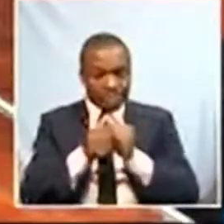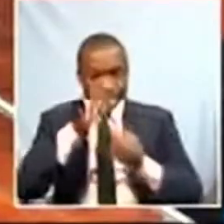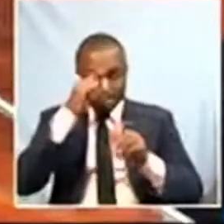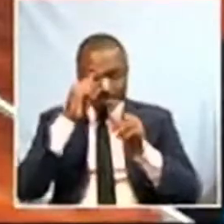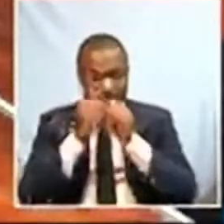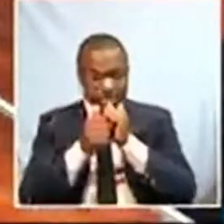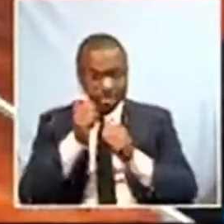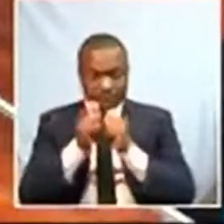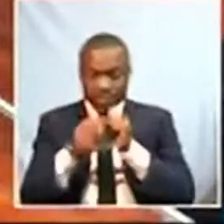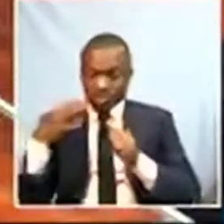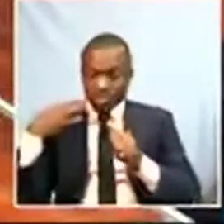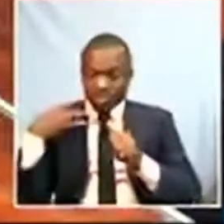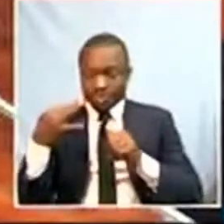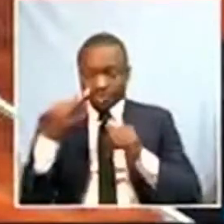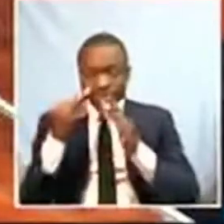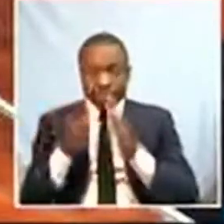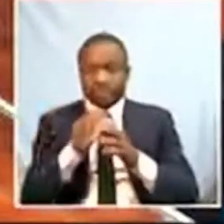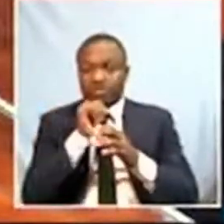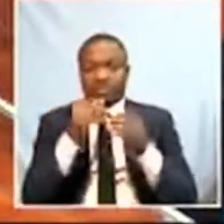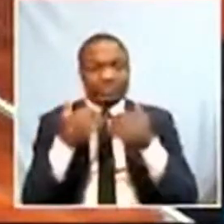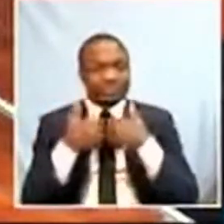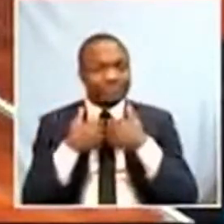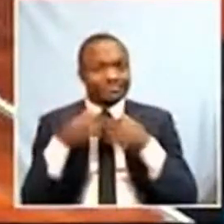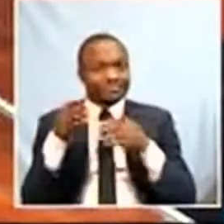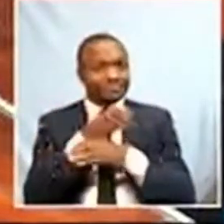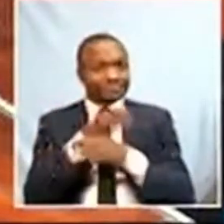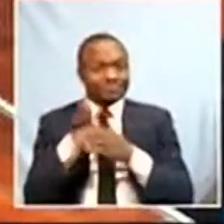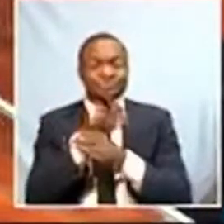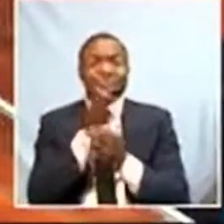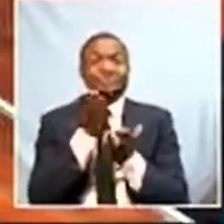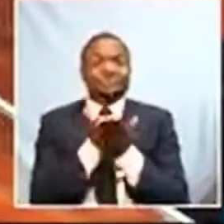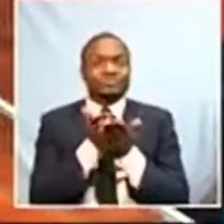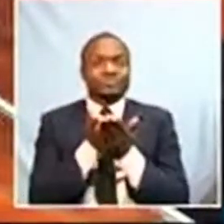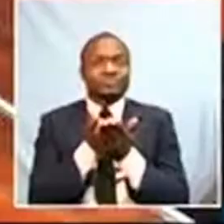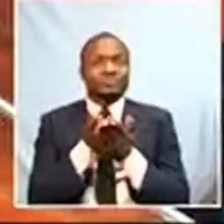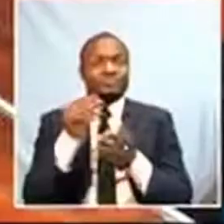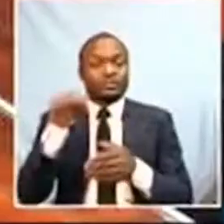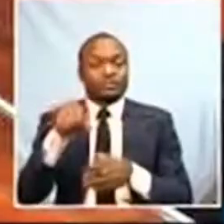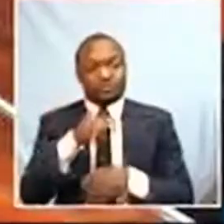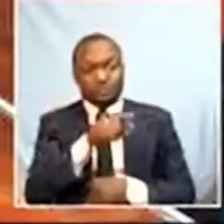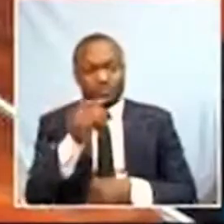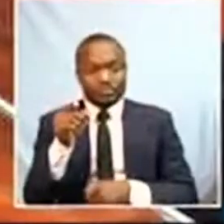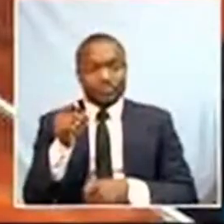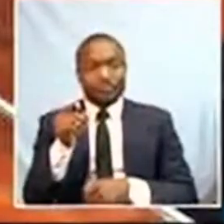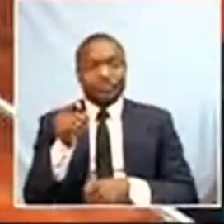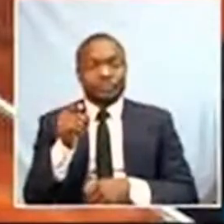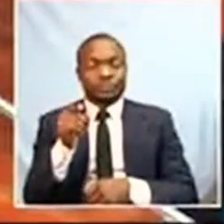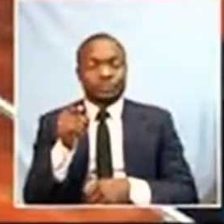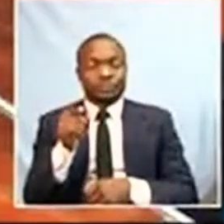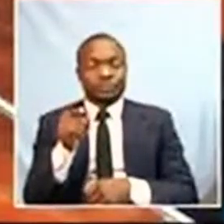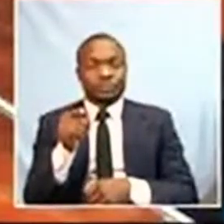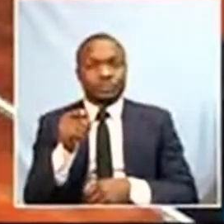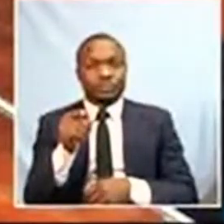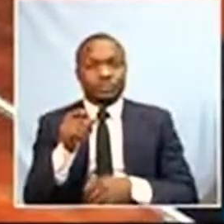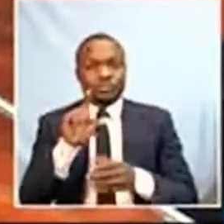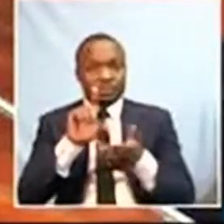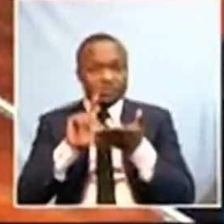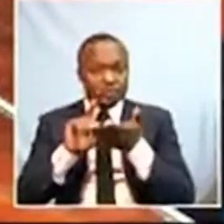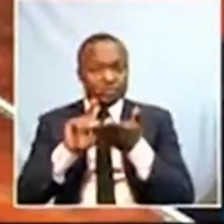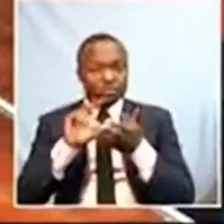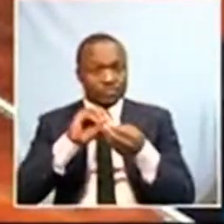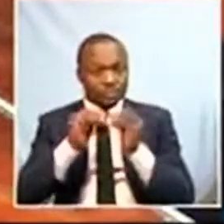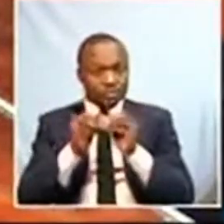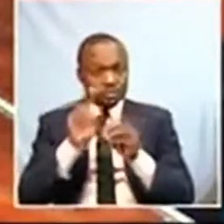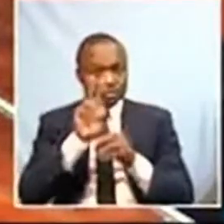to applicants not having feasible business proposals that would qualify them for the maximum loan amount